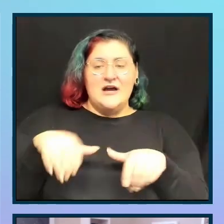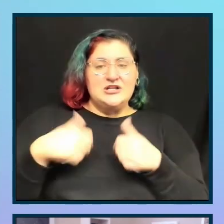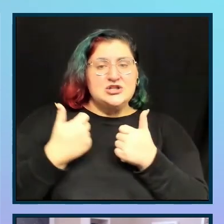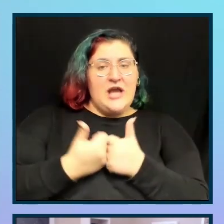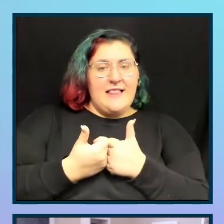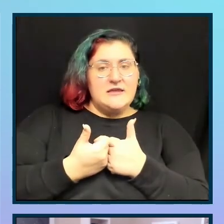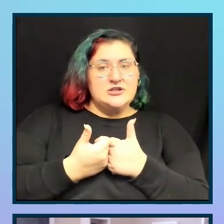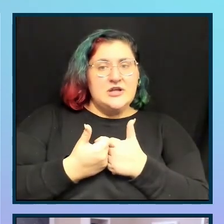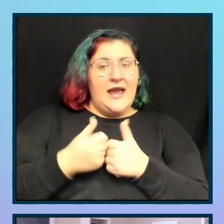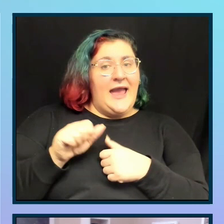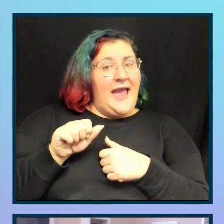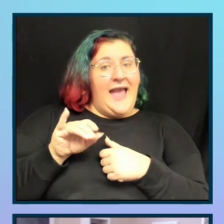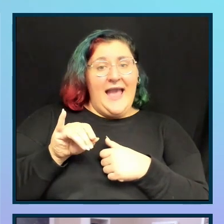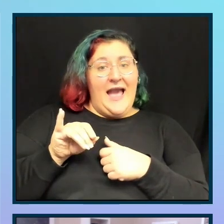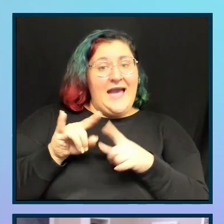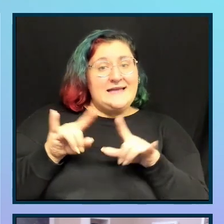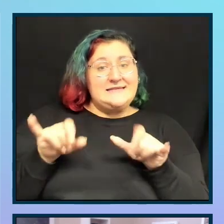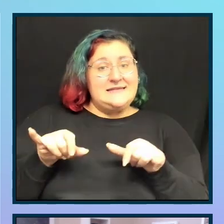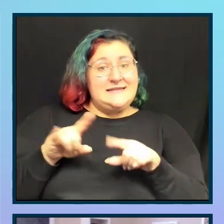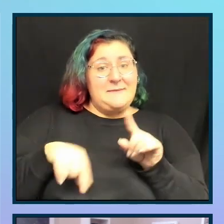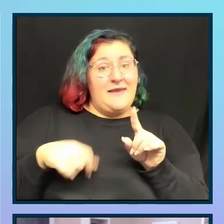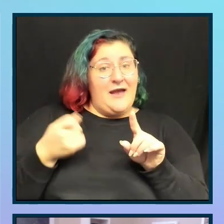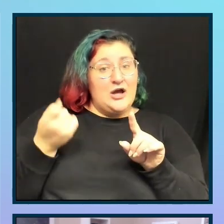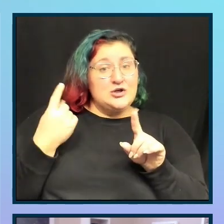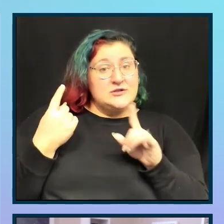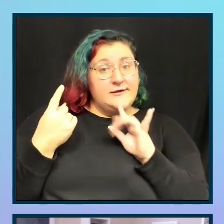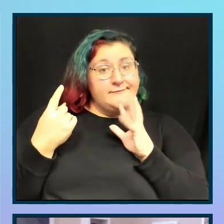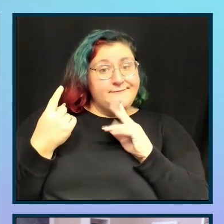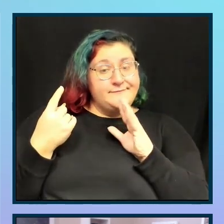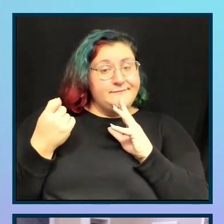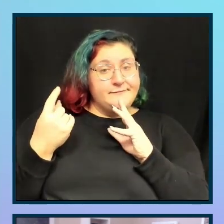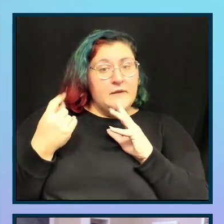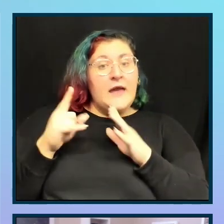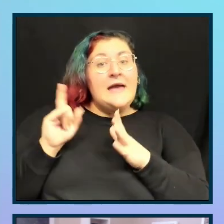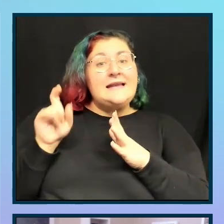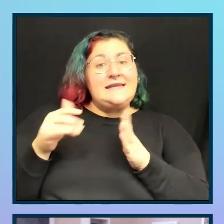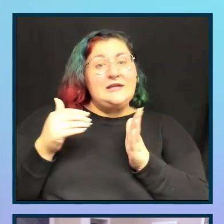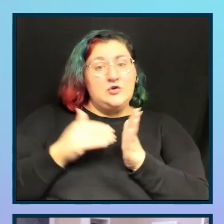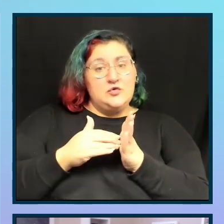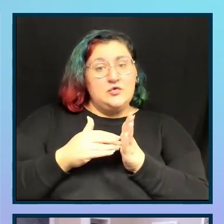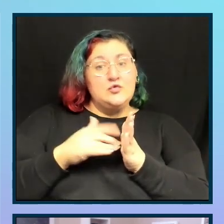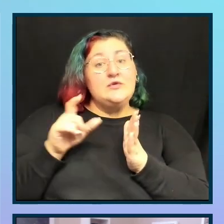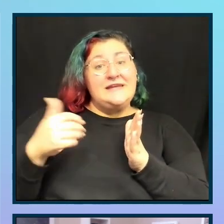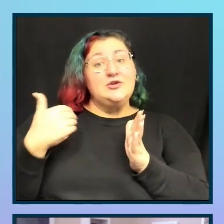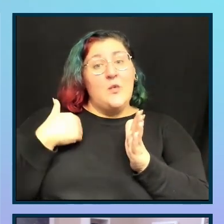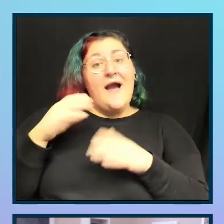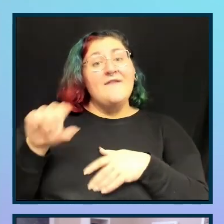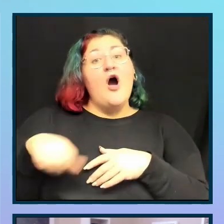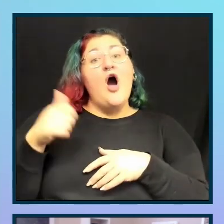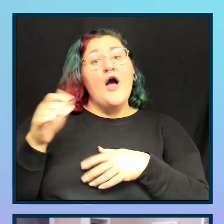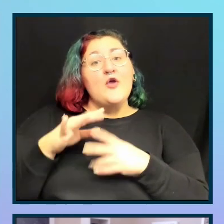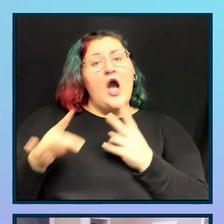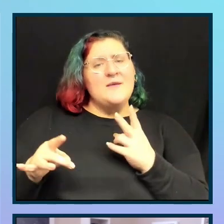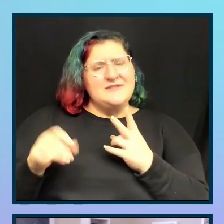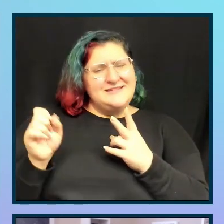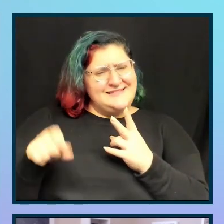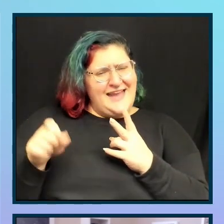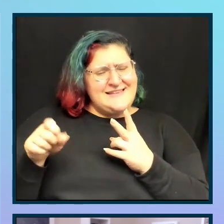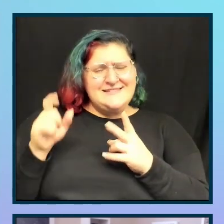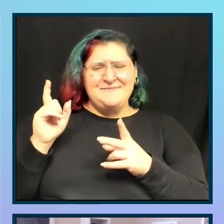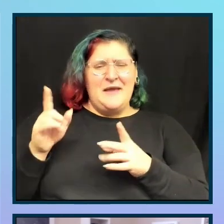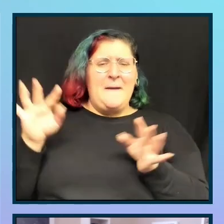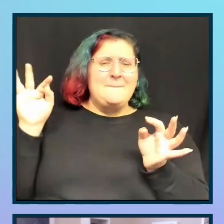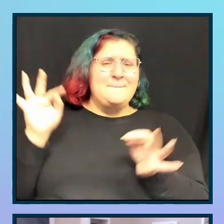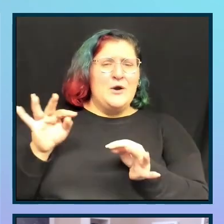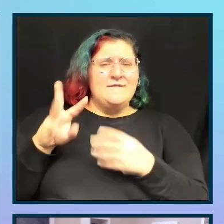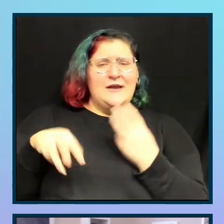cannot understand them, need to be presented with fallbacks. Yes, the eventual ideal world is